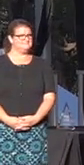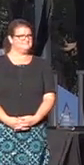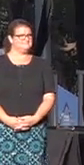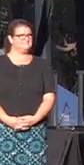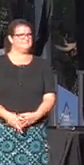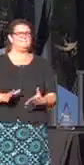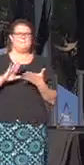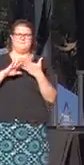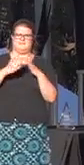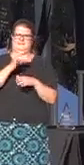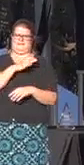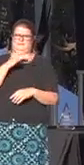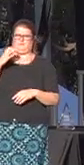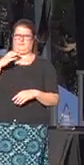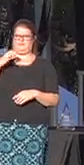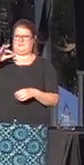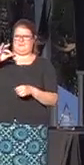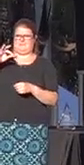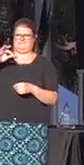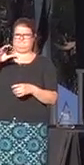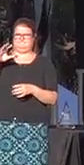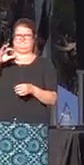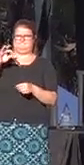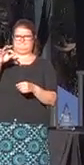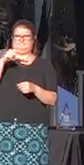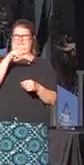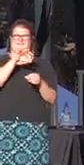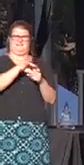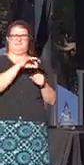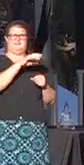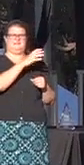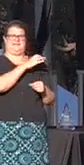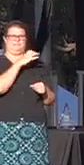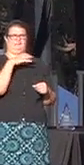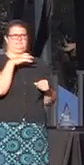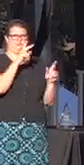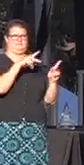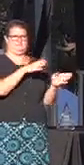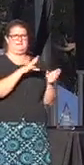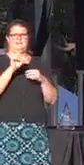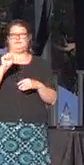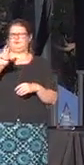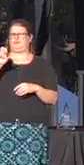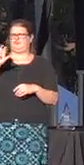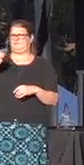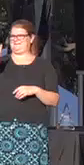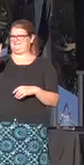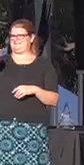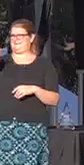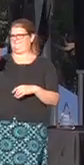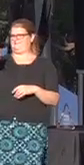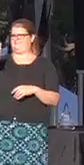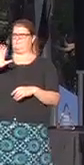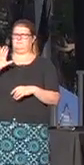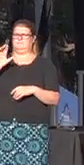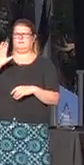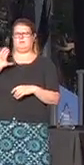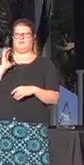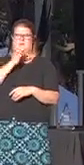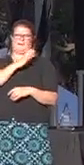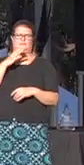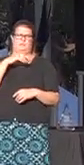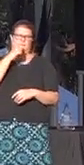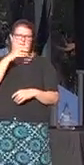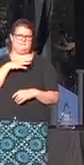He is City Councilman-elect. And Congresswoman Susan Davis from California's 53rd Congressional